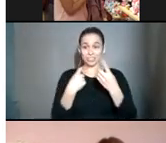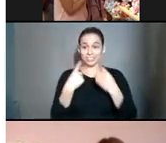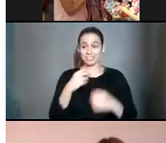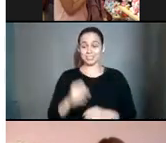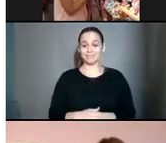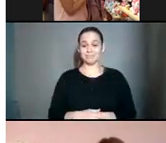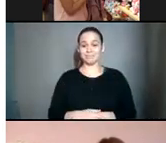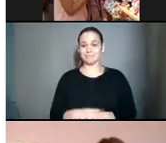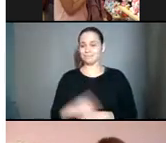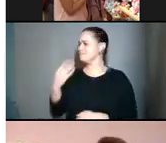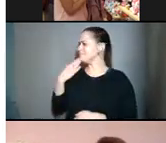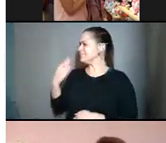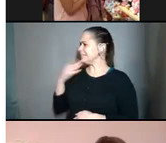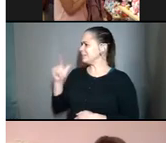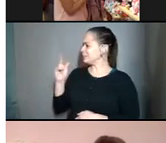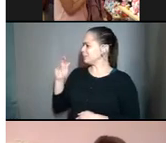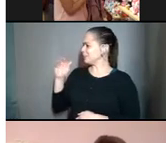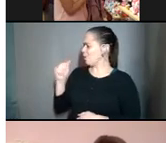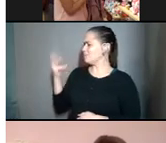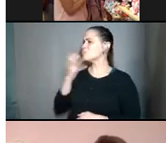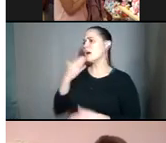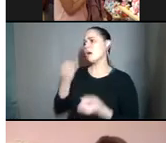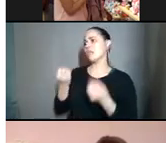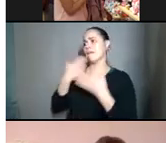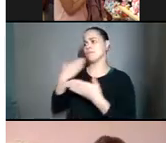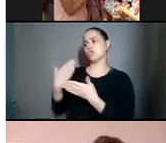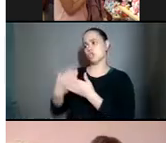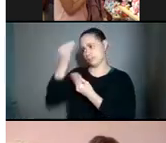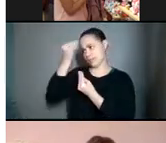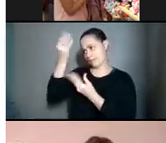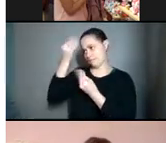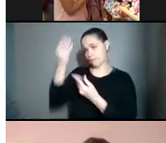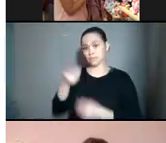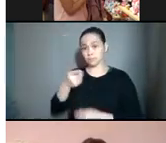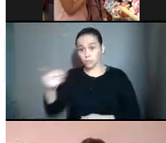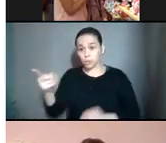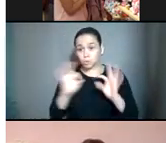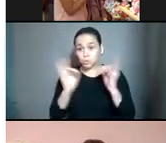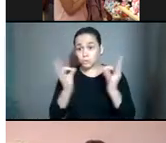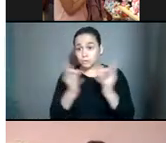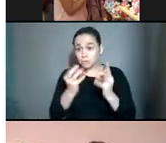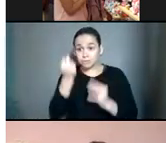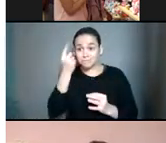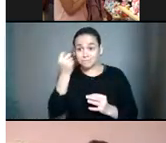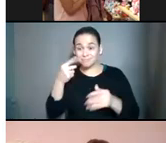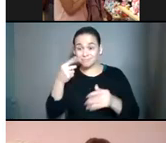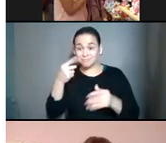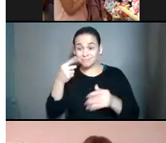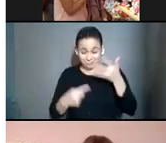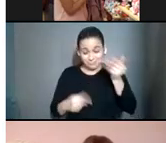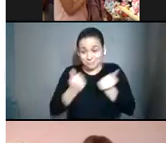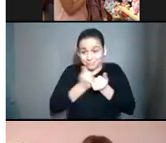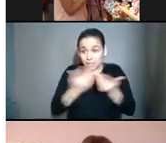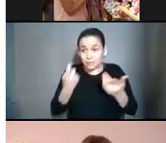Thank you, Laura. That was a lot of really great information. Families, we will have those resources available on our